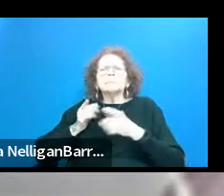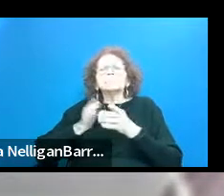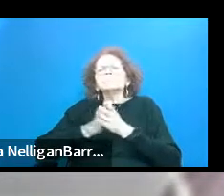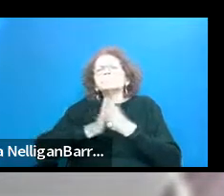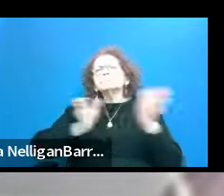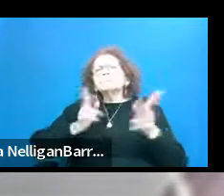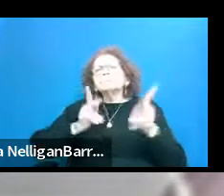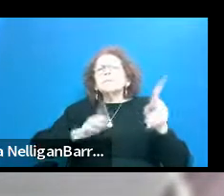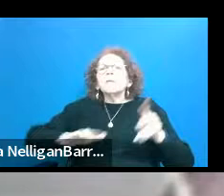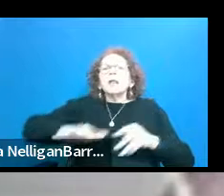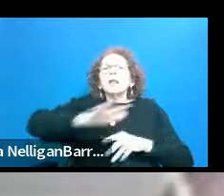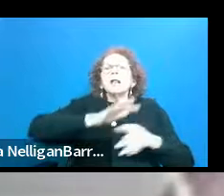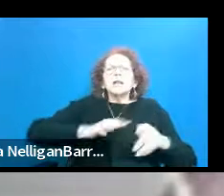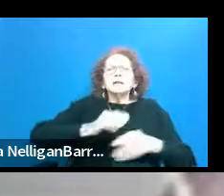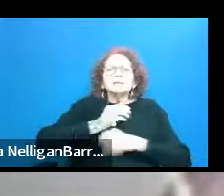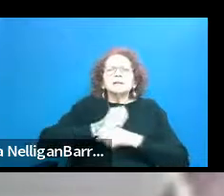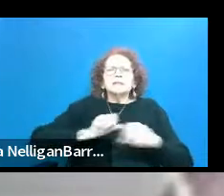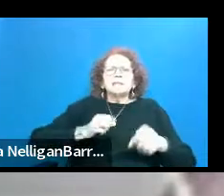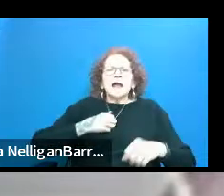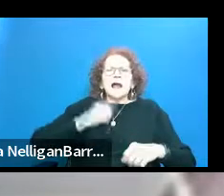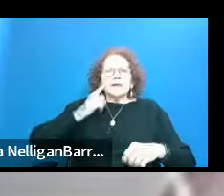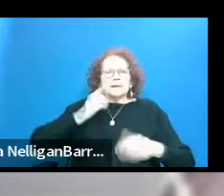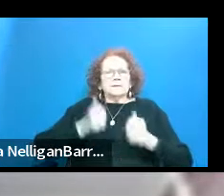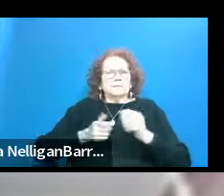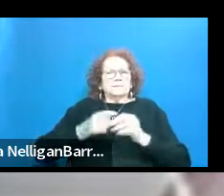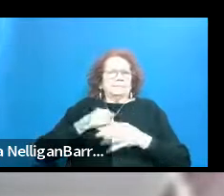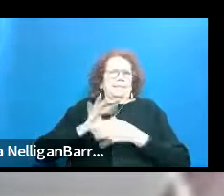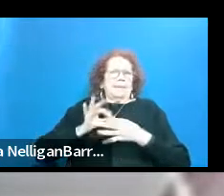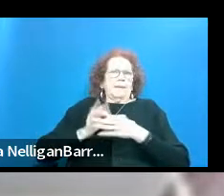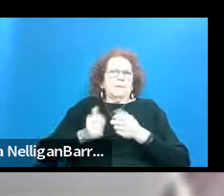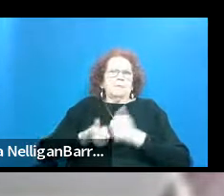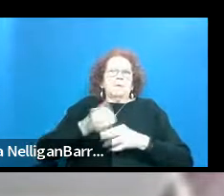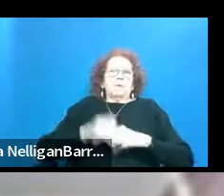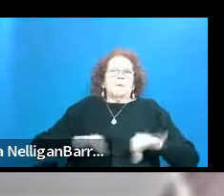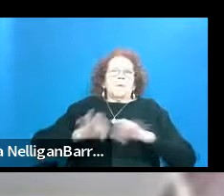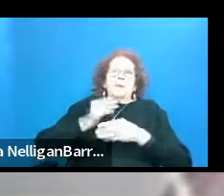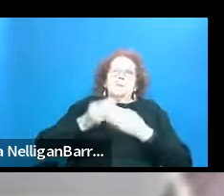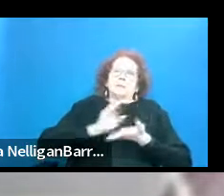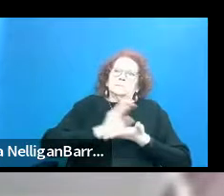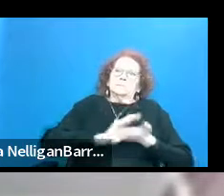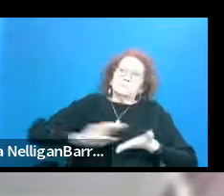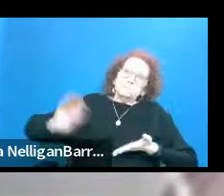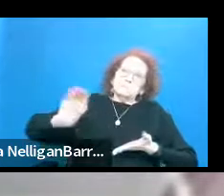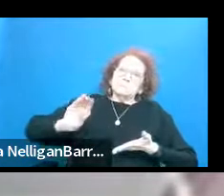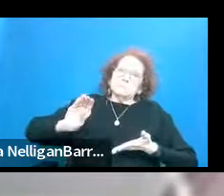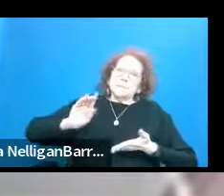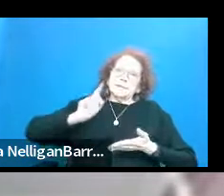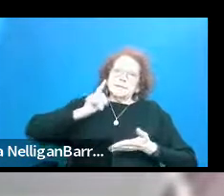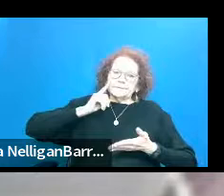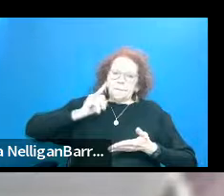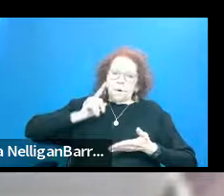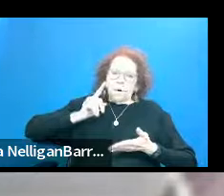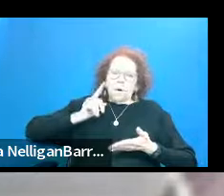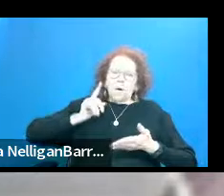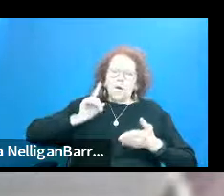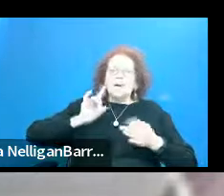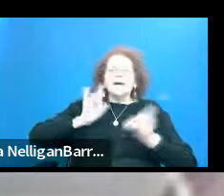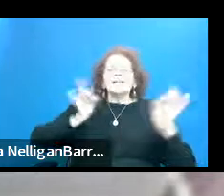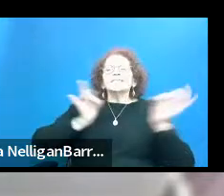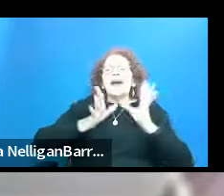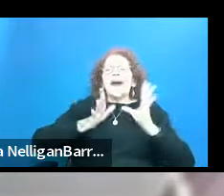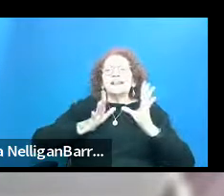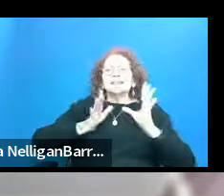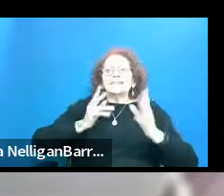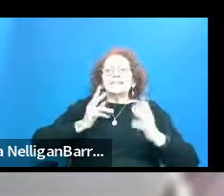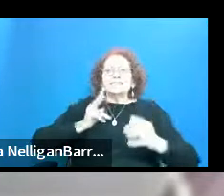month, which is us allocating resources for violence prevention efforts. So very excited about this. You know,